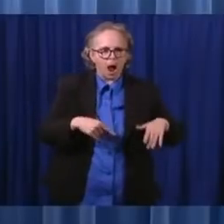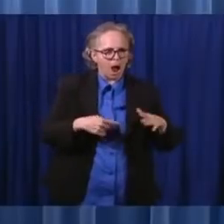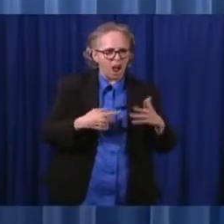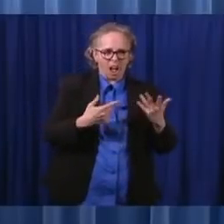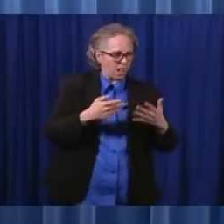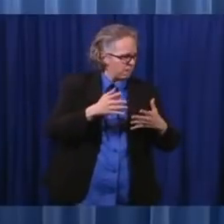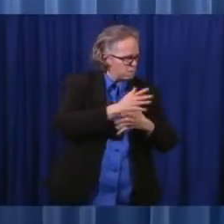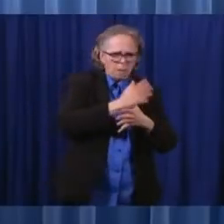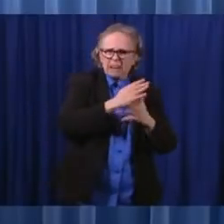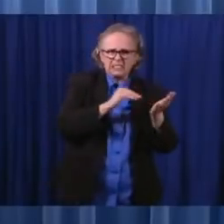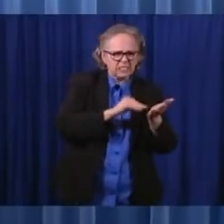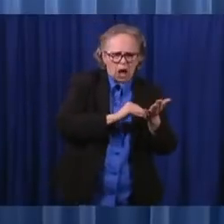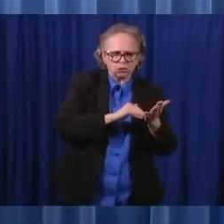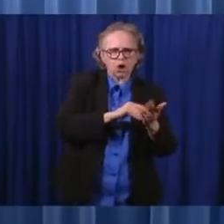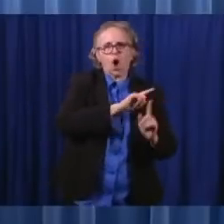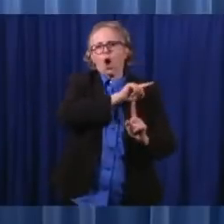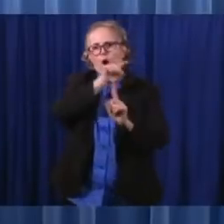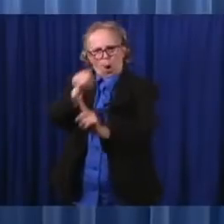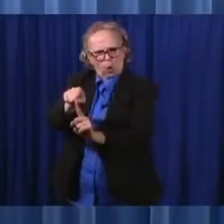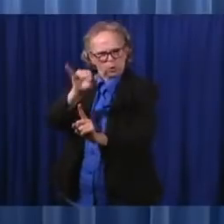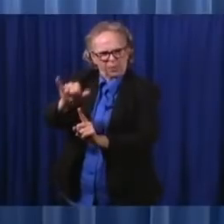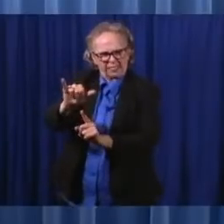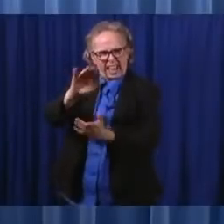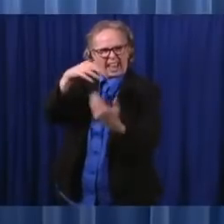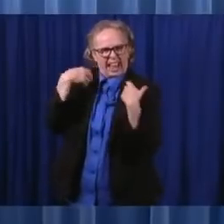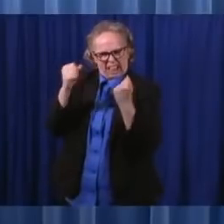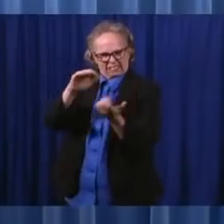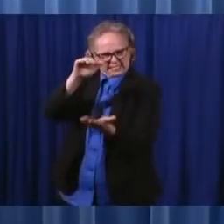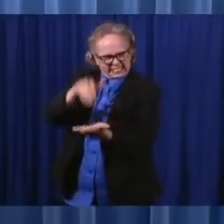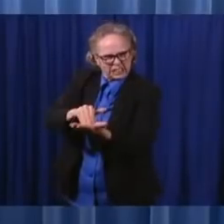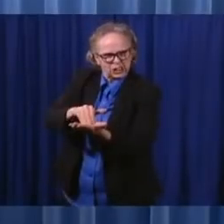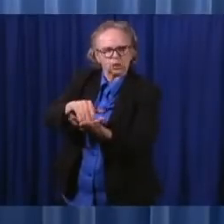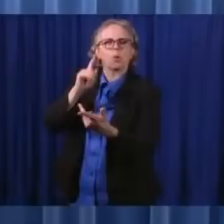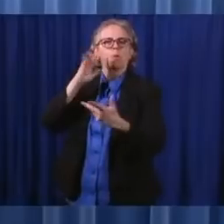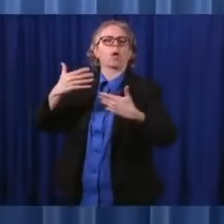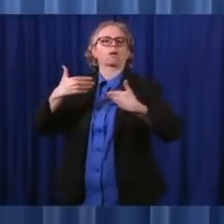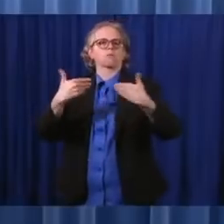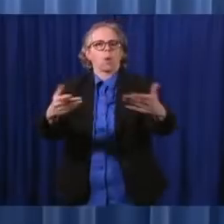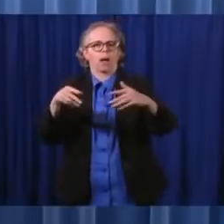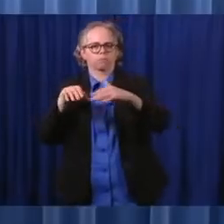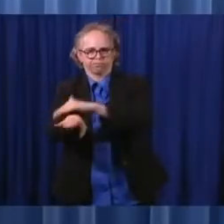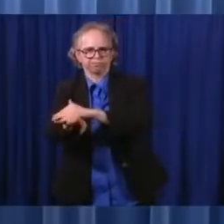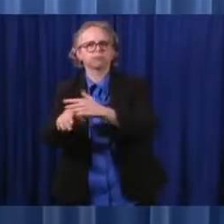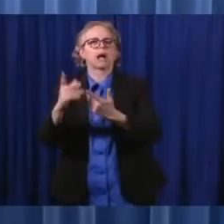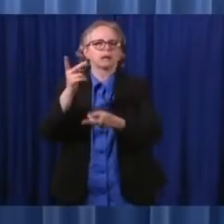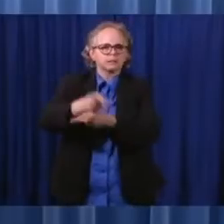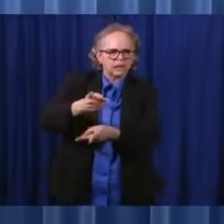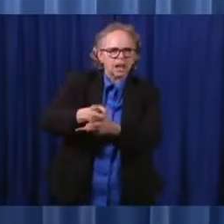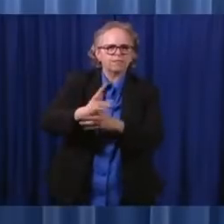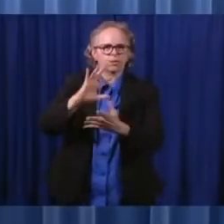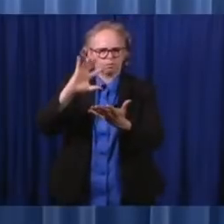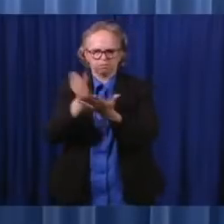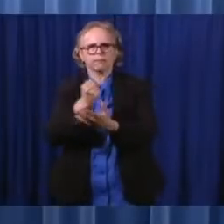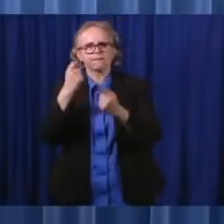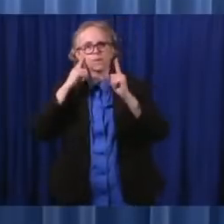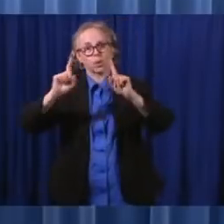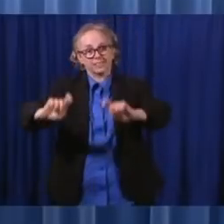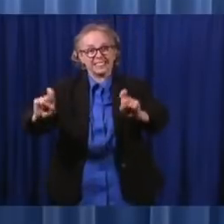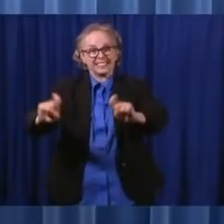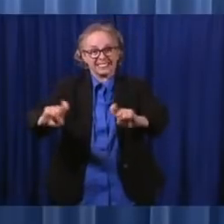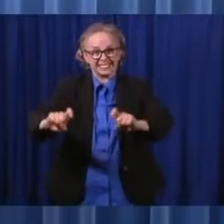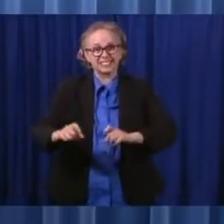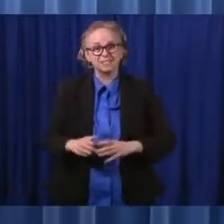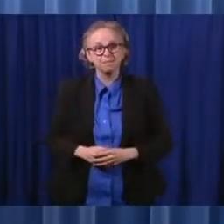get tested in a number of these centers and sites. Again, by learning who has COVID-19,